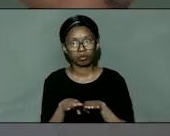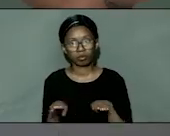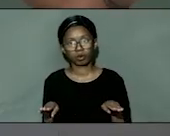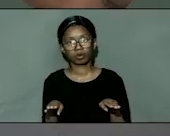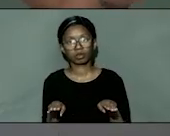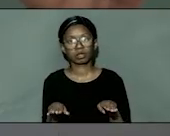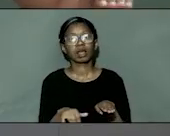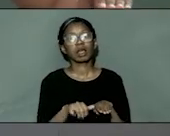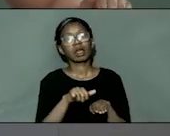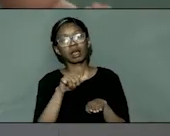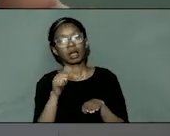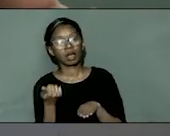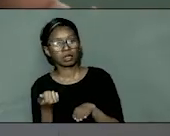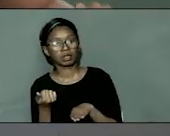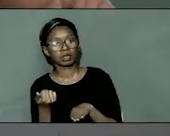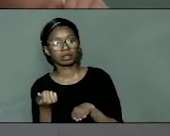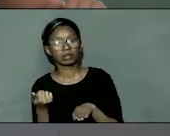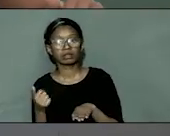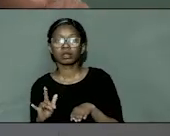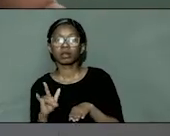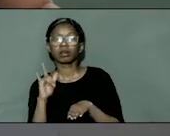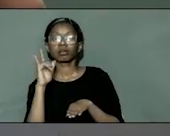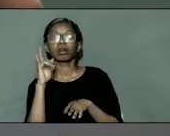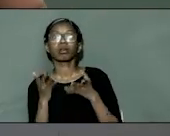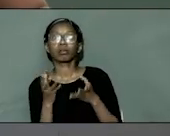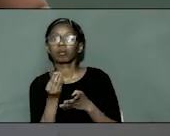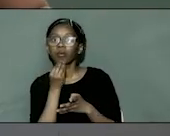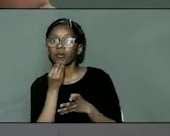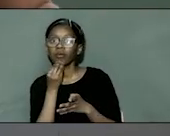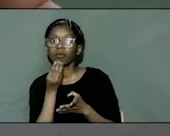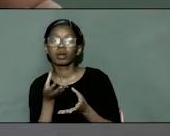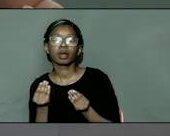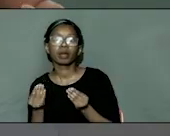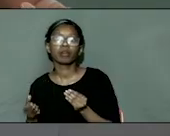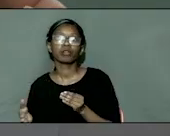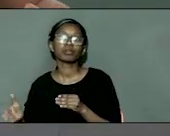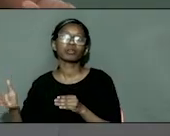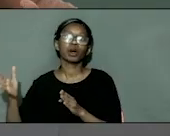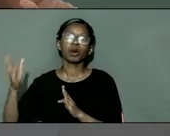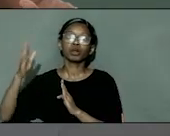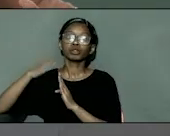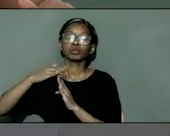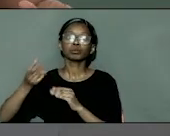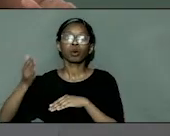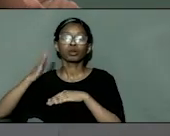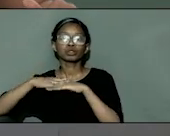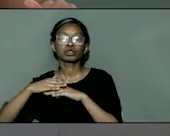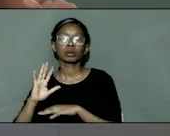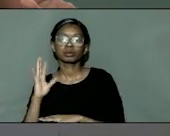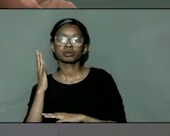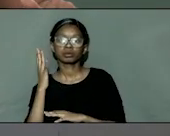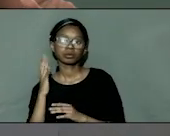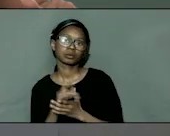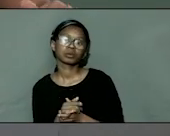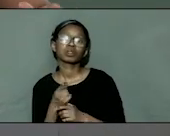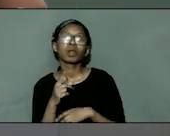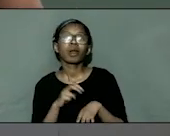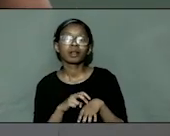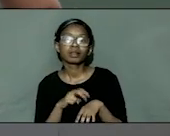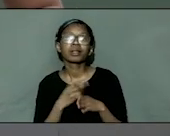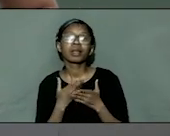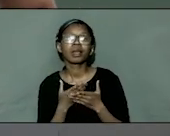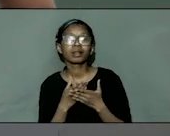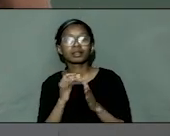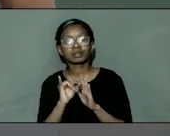then this one is exposed to food maybe at the top of the trees. So you must be able to identify